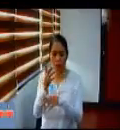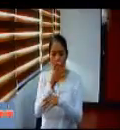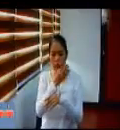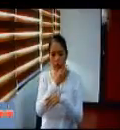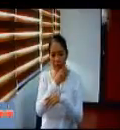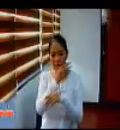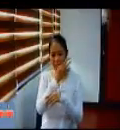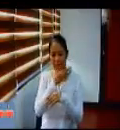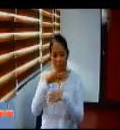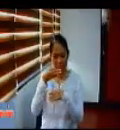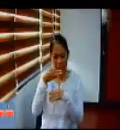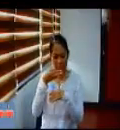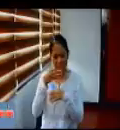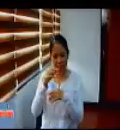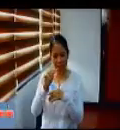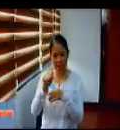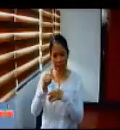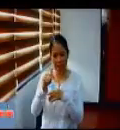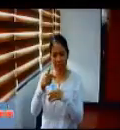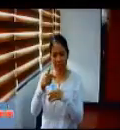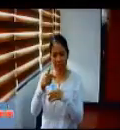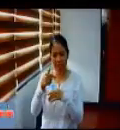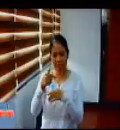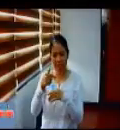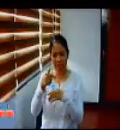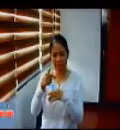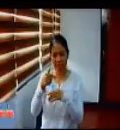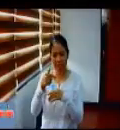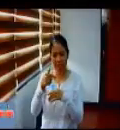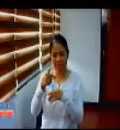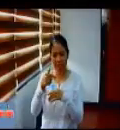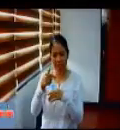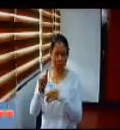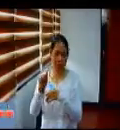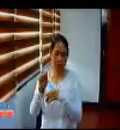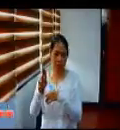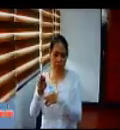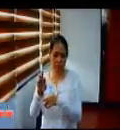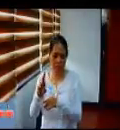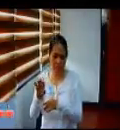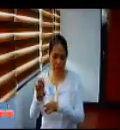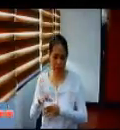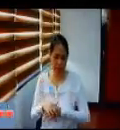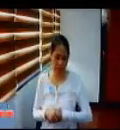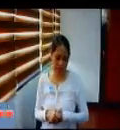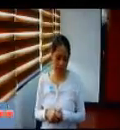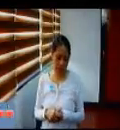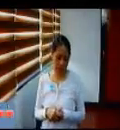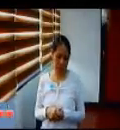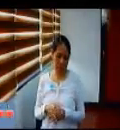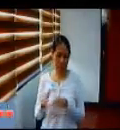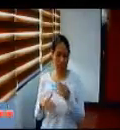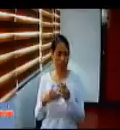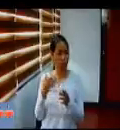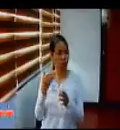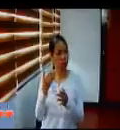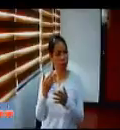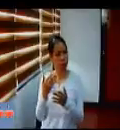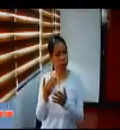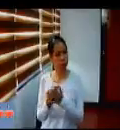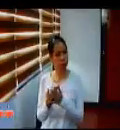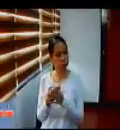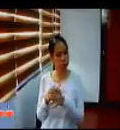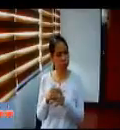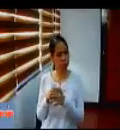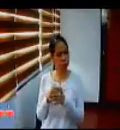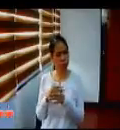sector. On environment and agriculture, next please. New pests and diseases will rapidly evolve profiles.